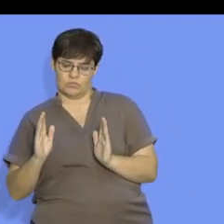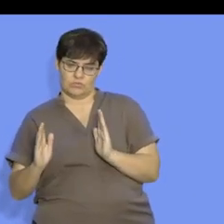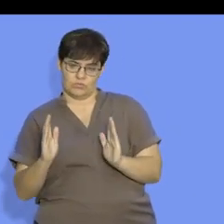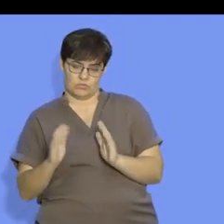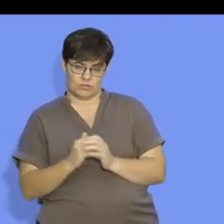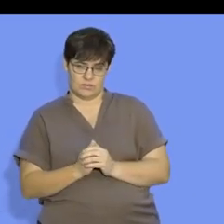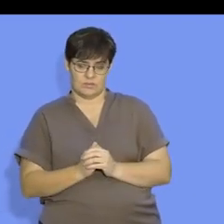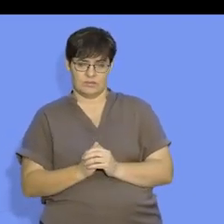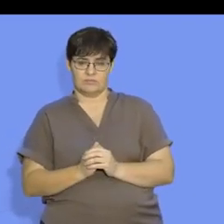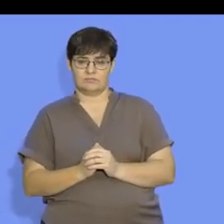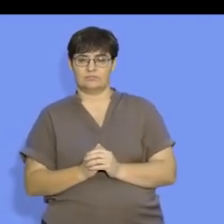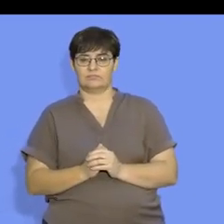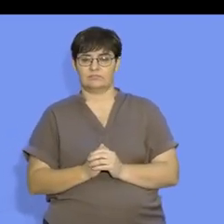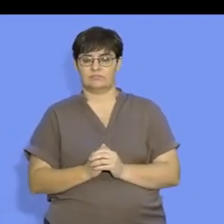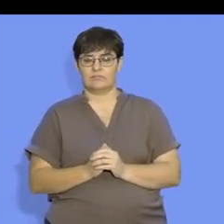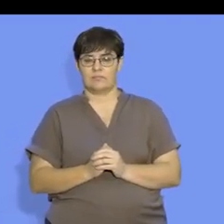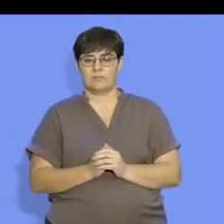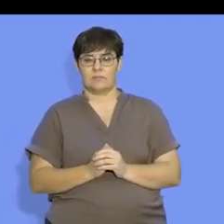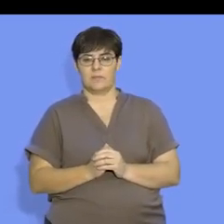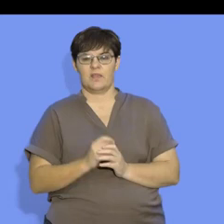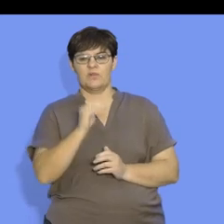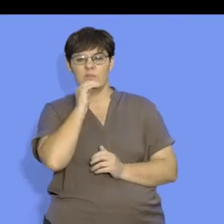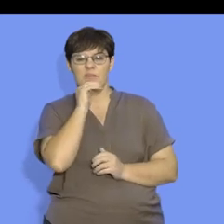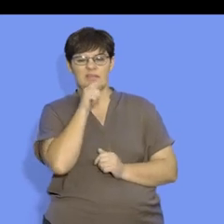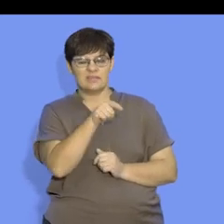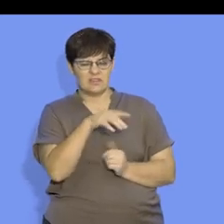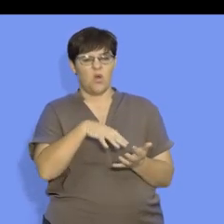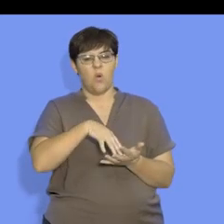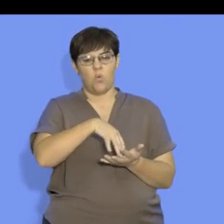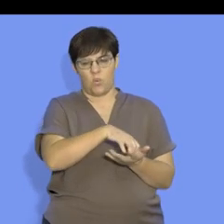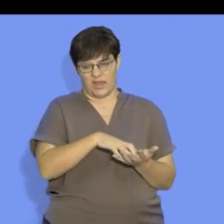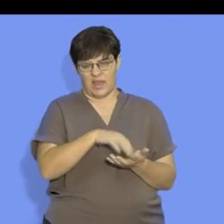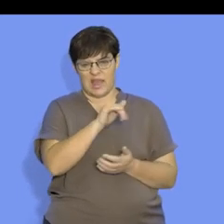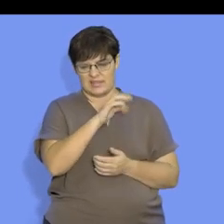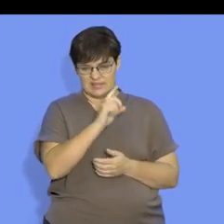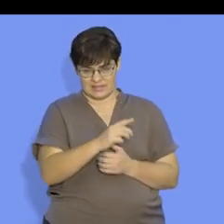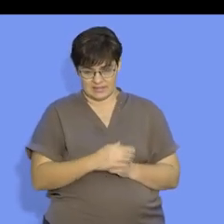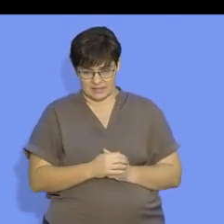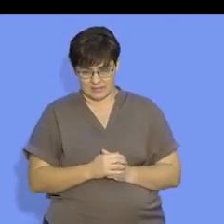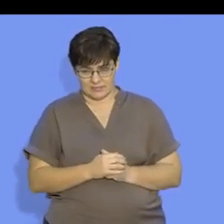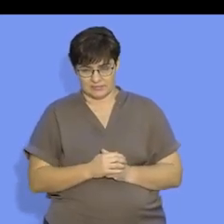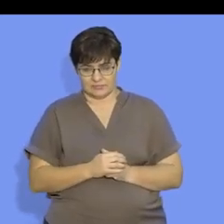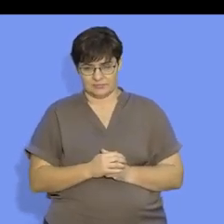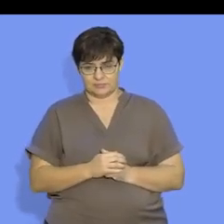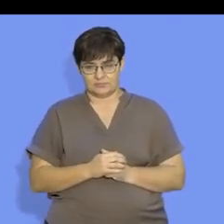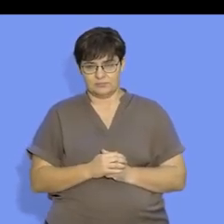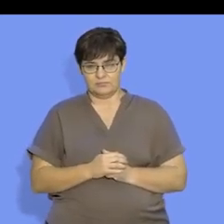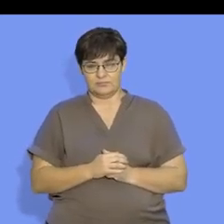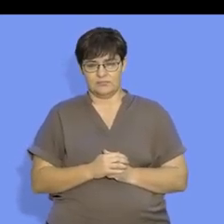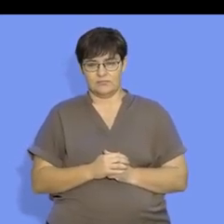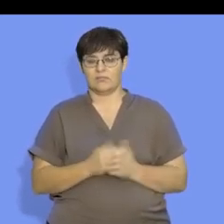and 6.2, right? So these are just, you know, some of the practical